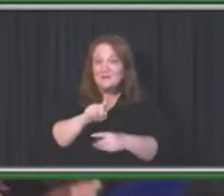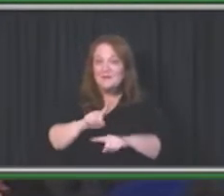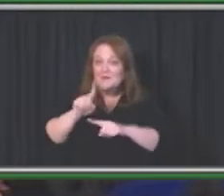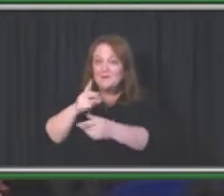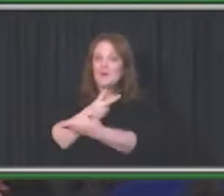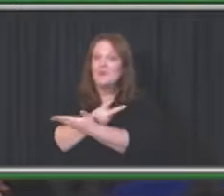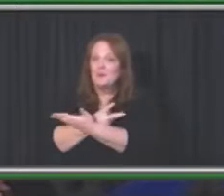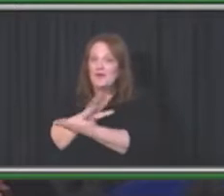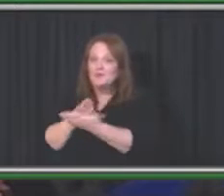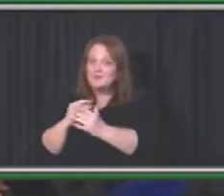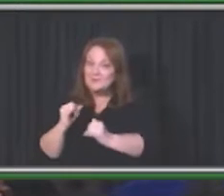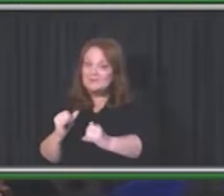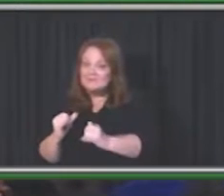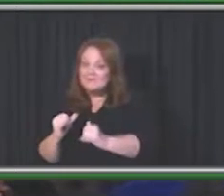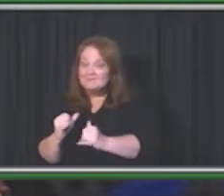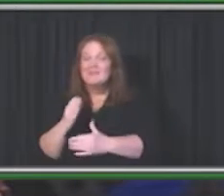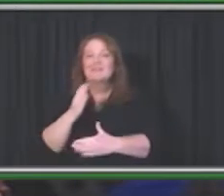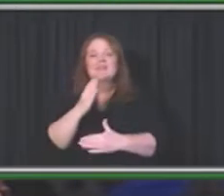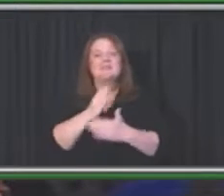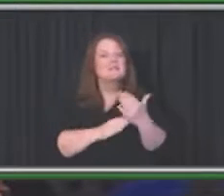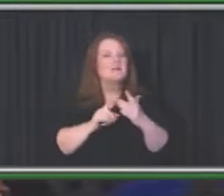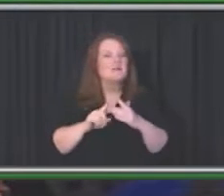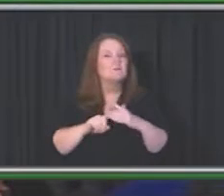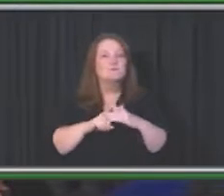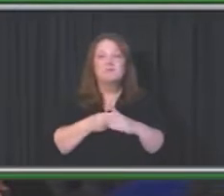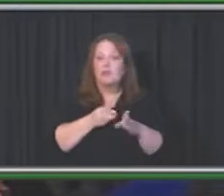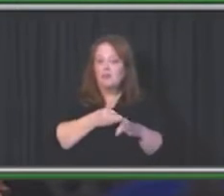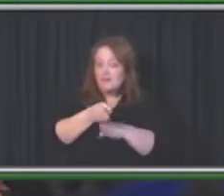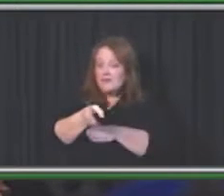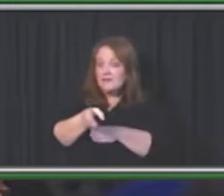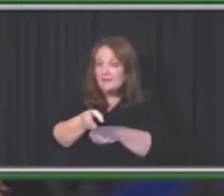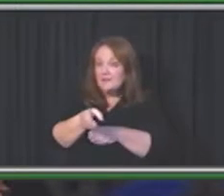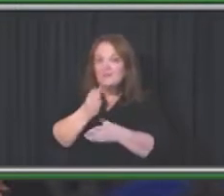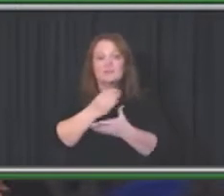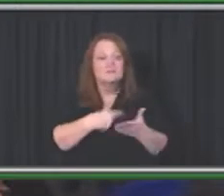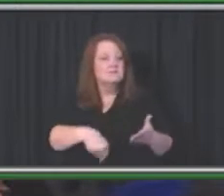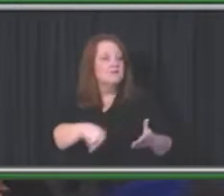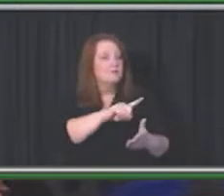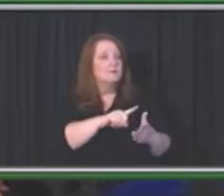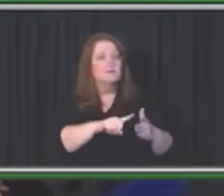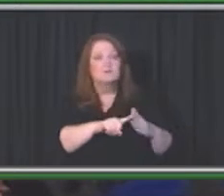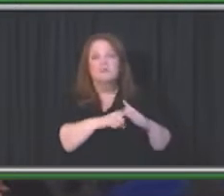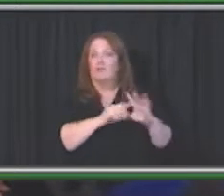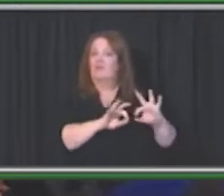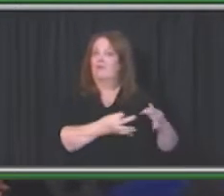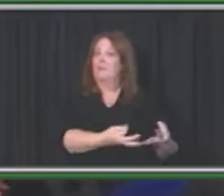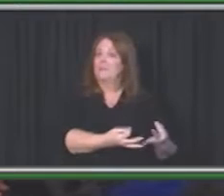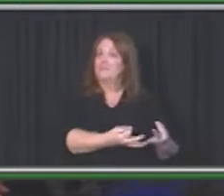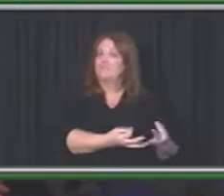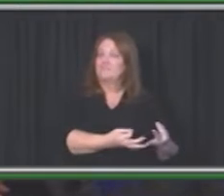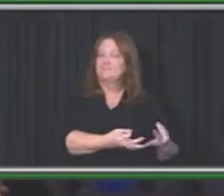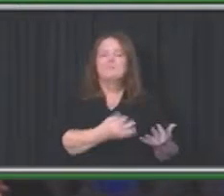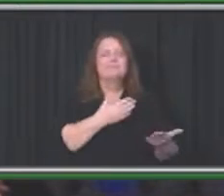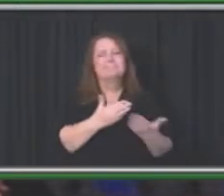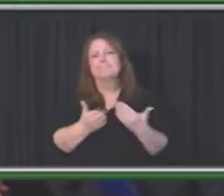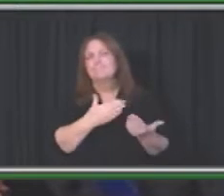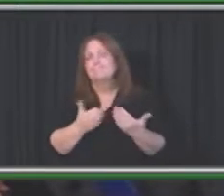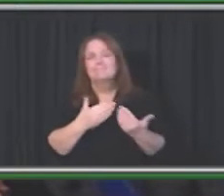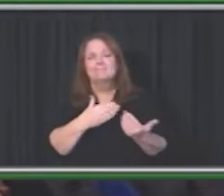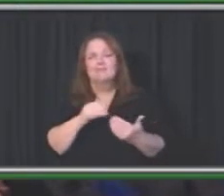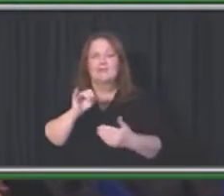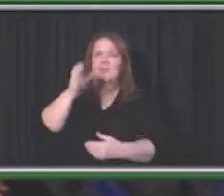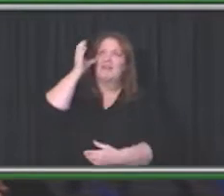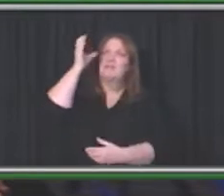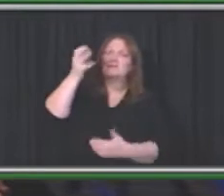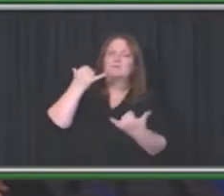graduate school too. Some of you may be starting a career. Some of you may be starting a family. Either way, the concept